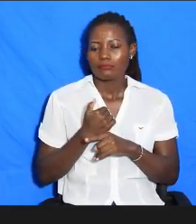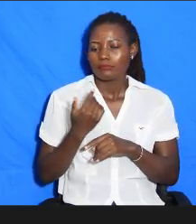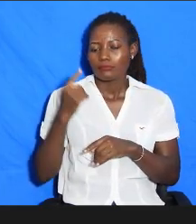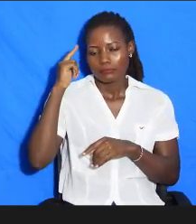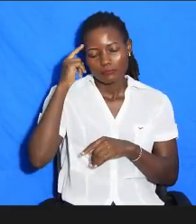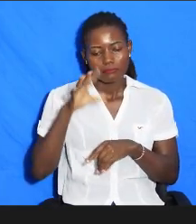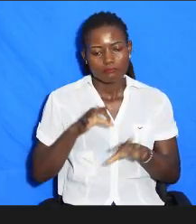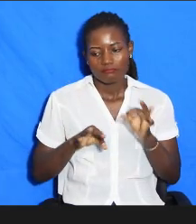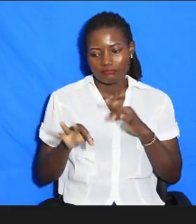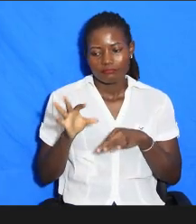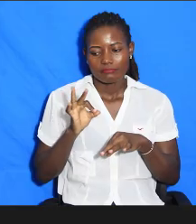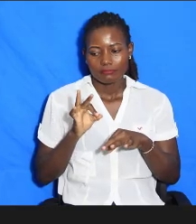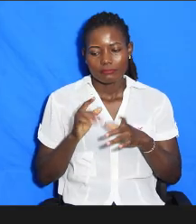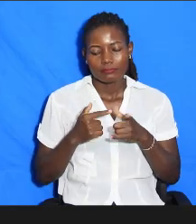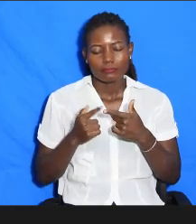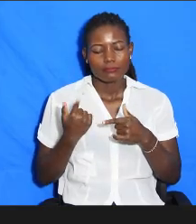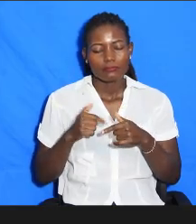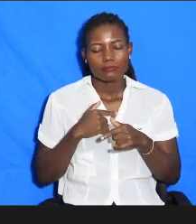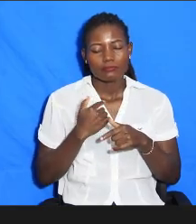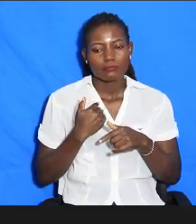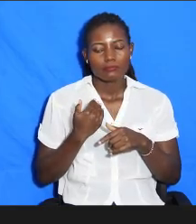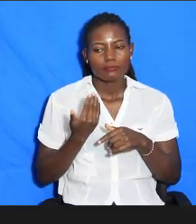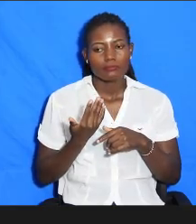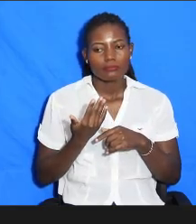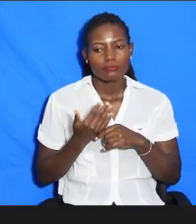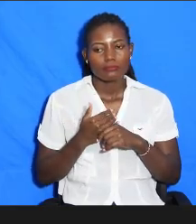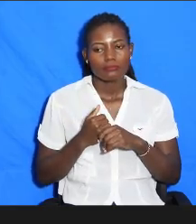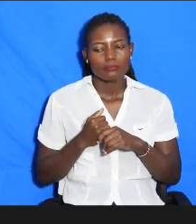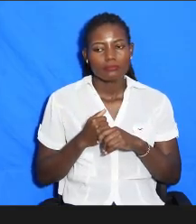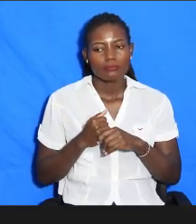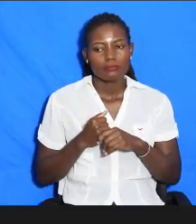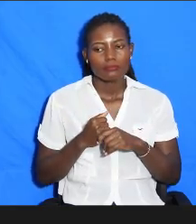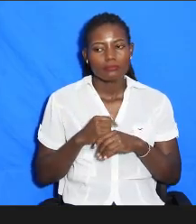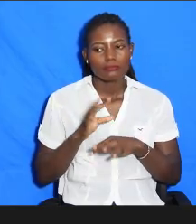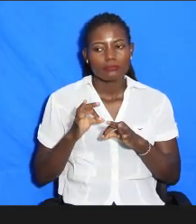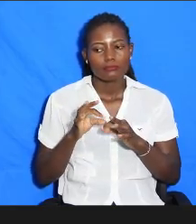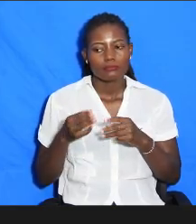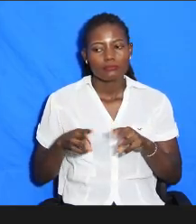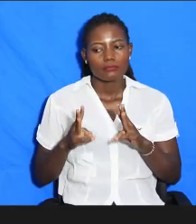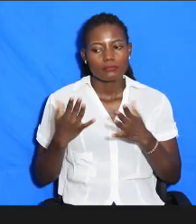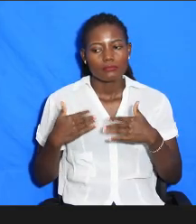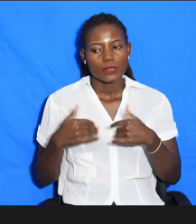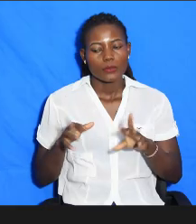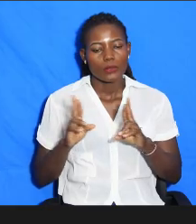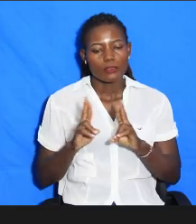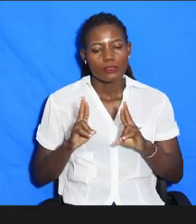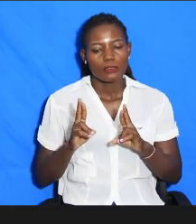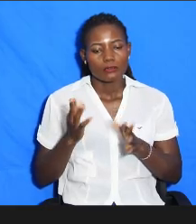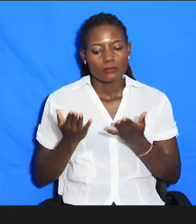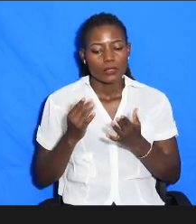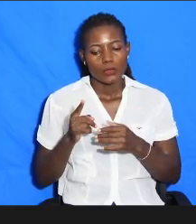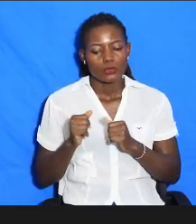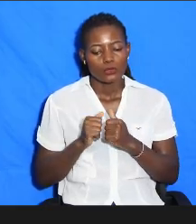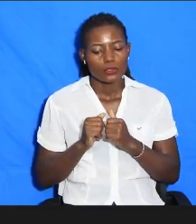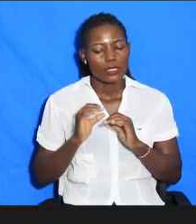trials and we had trials on a specific not trials nationals on a specific week. Guys were really prepared. Maybe you and your